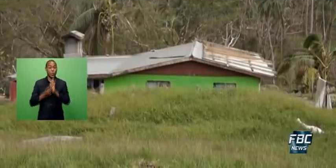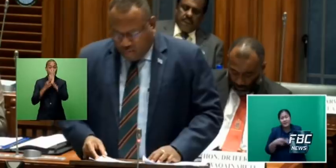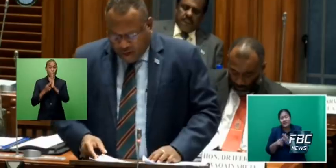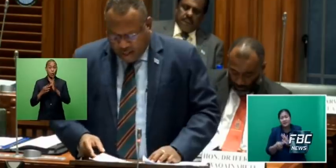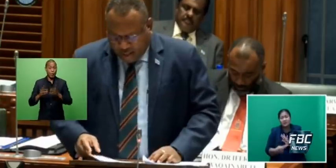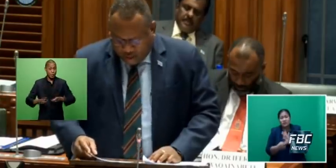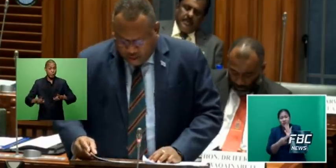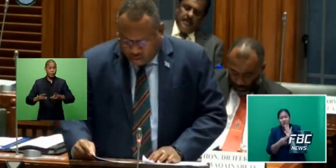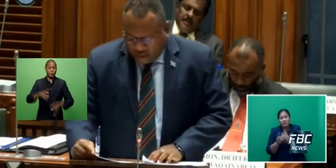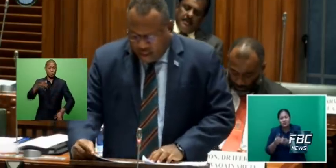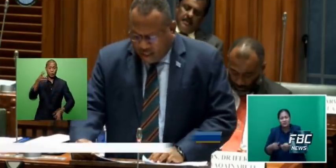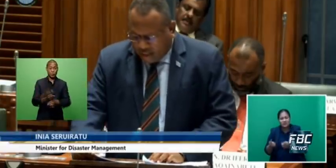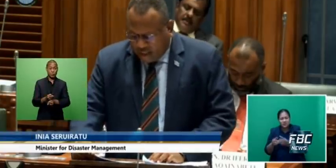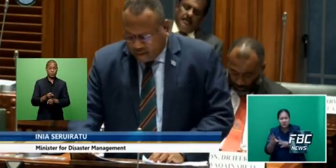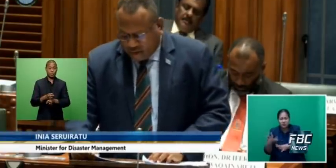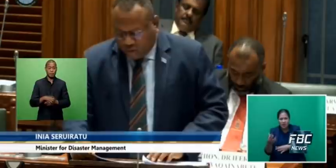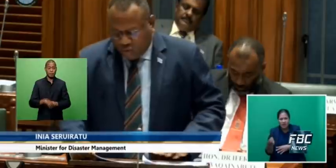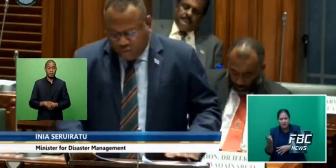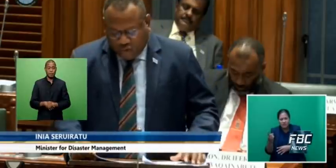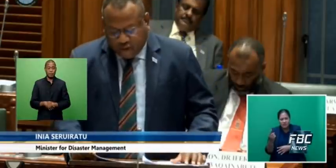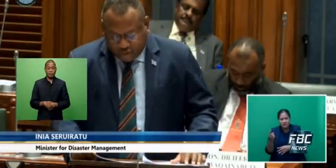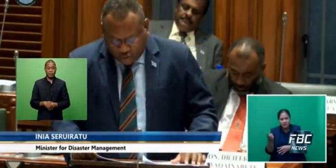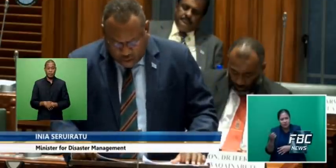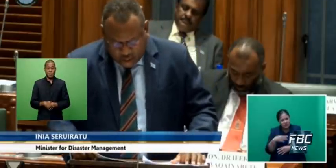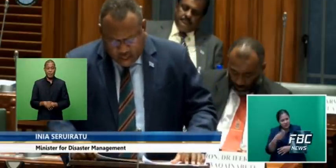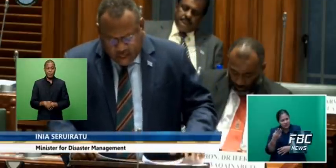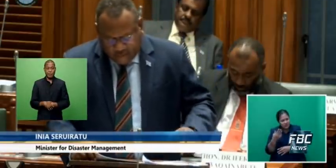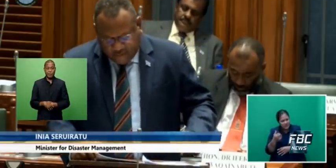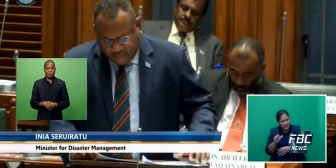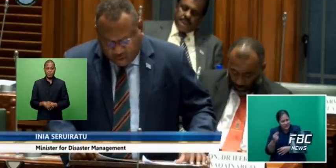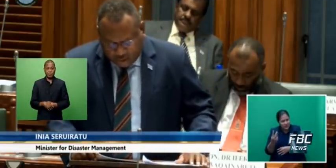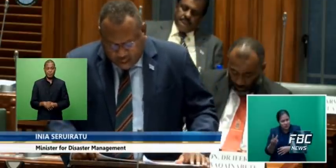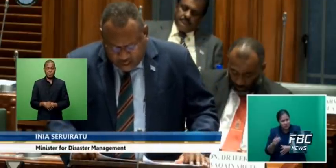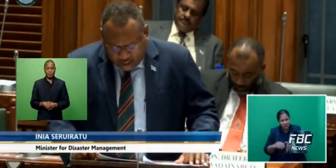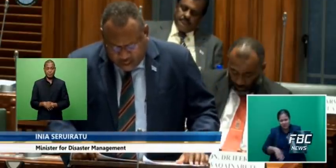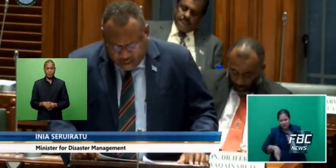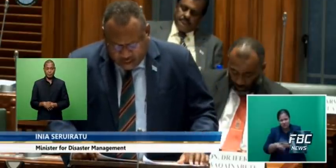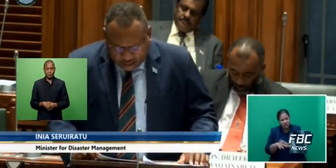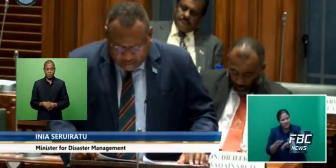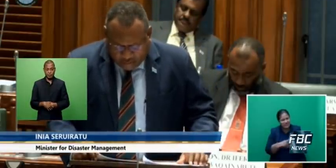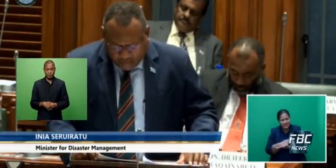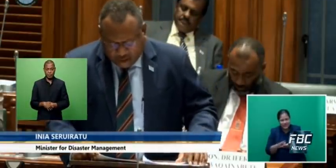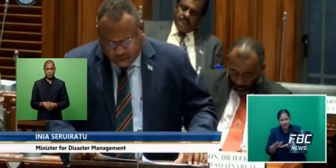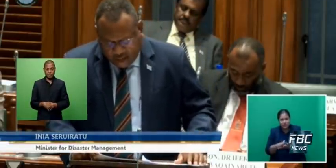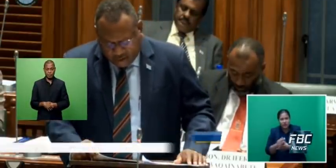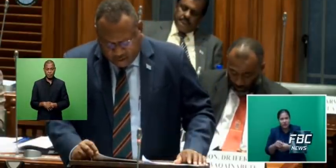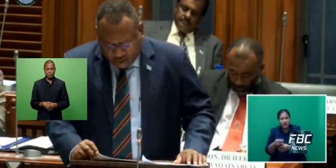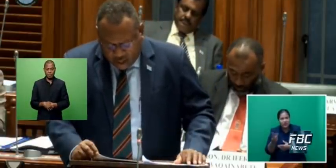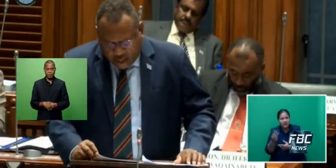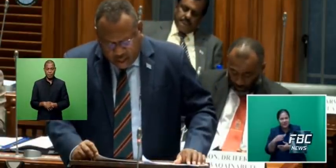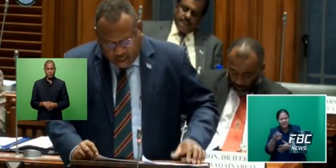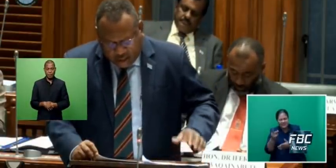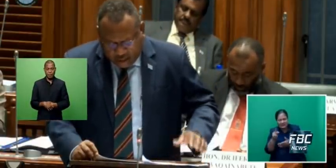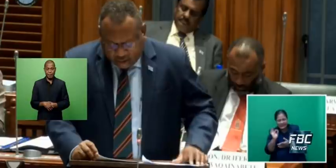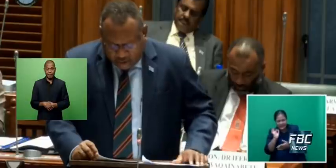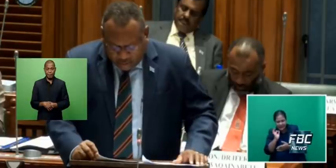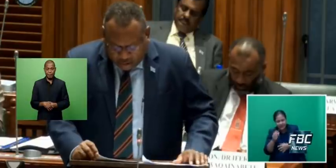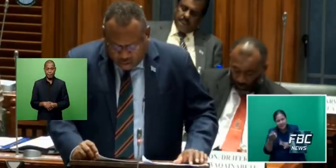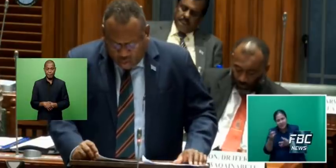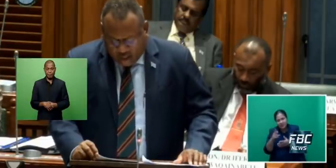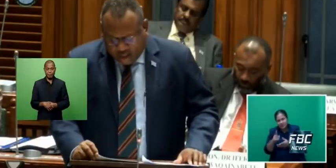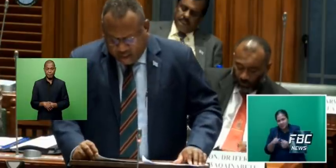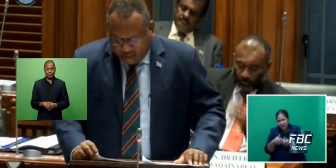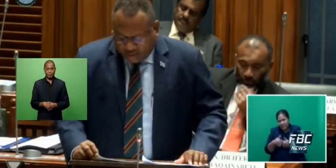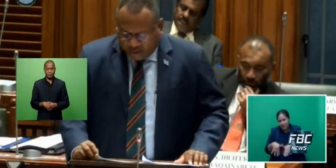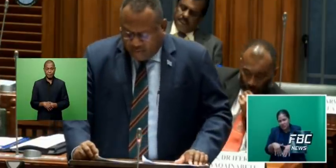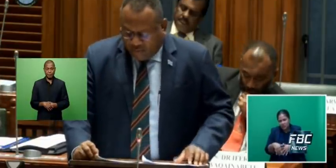had a total of 1,862 fully destroyed and 5,837 partially damaged. In the Eastern